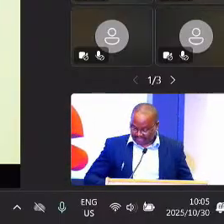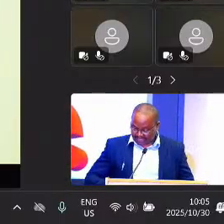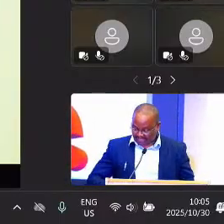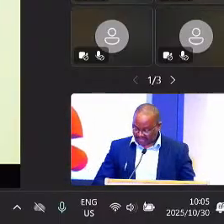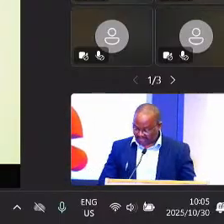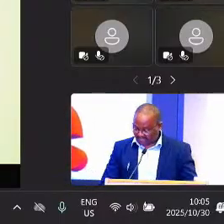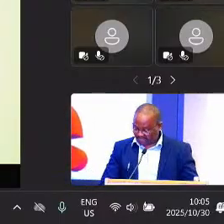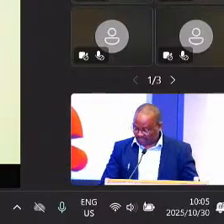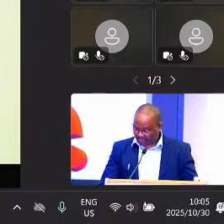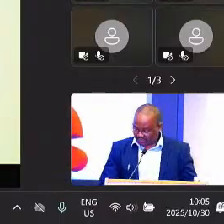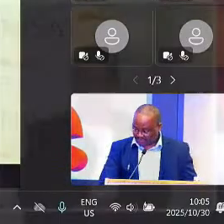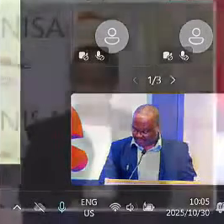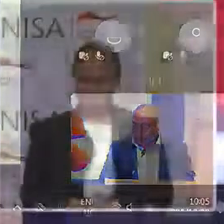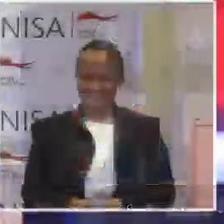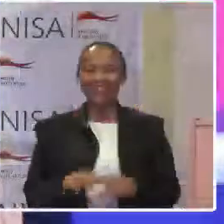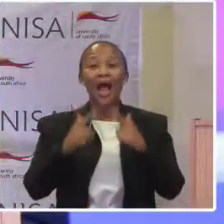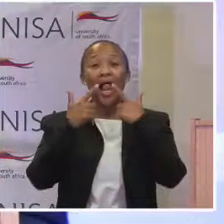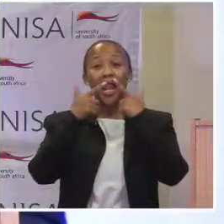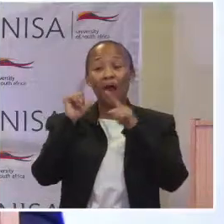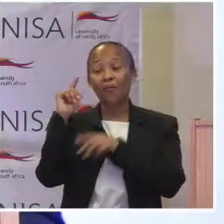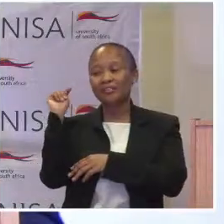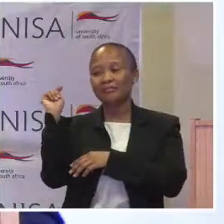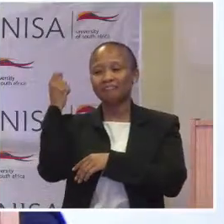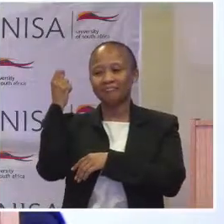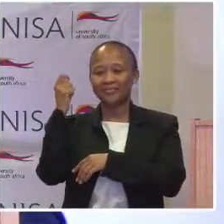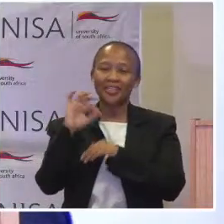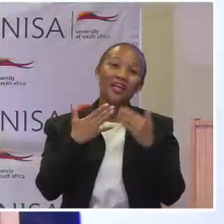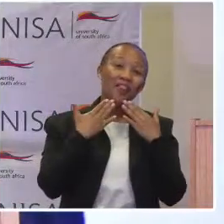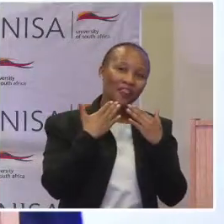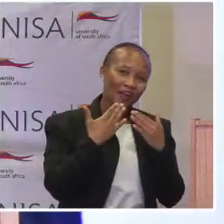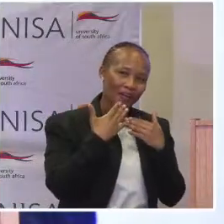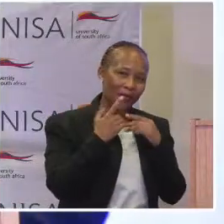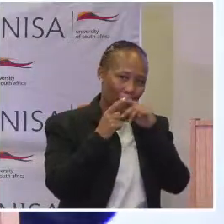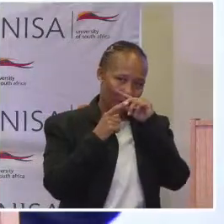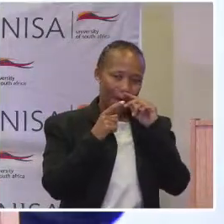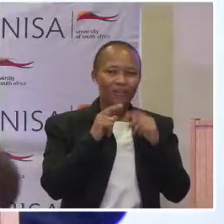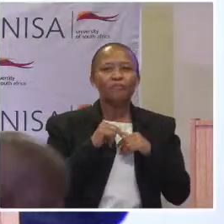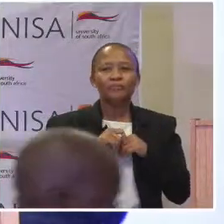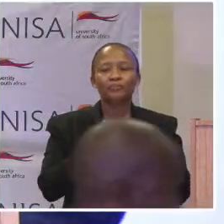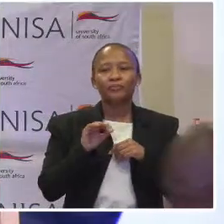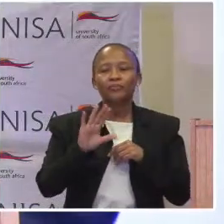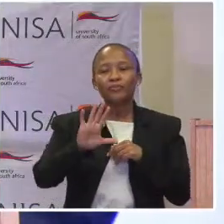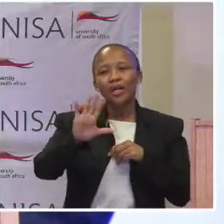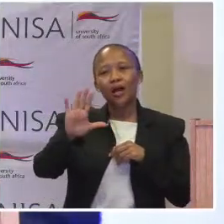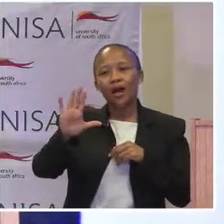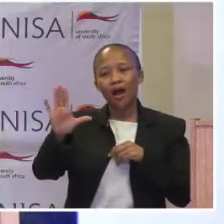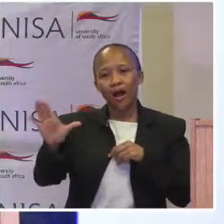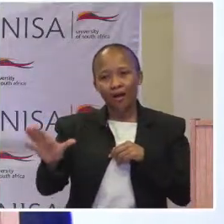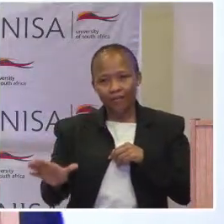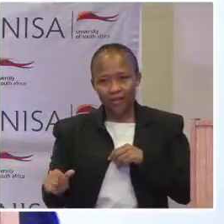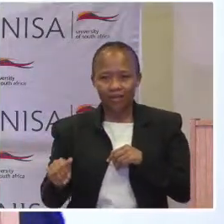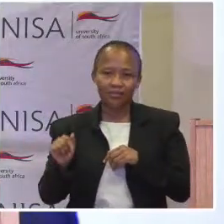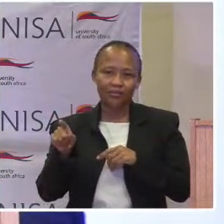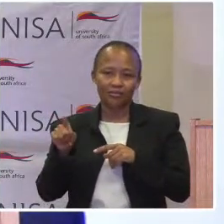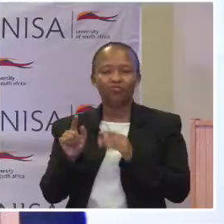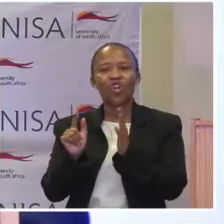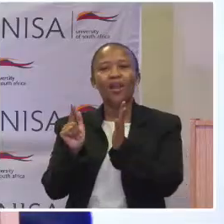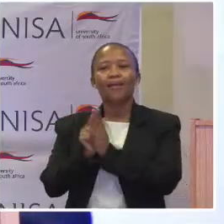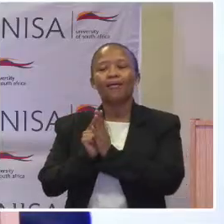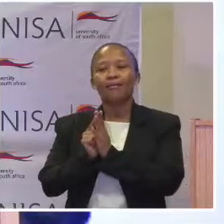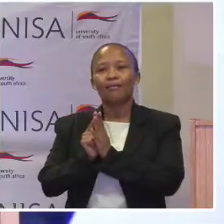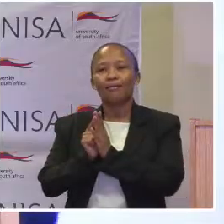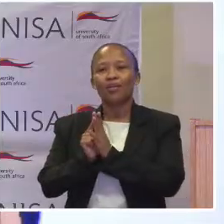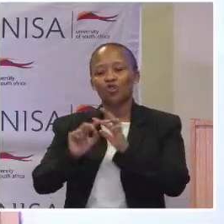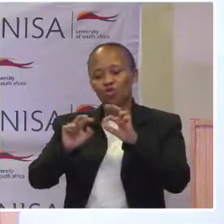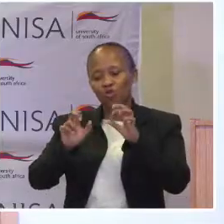Asante Sana, Dr. Kiema, Africa's luminous legal scholar in aviation